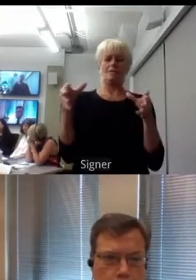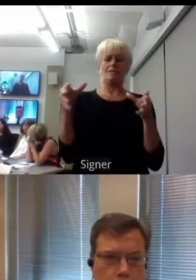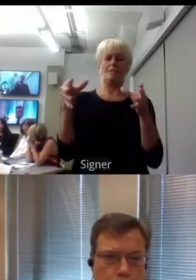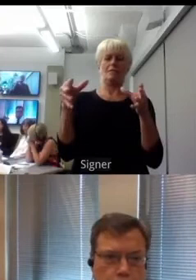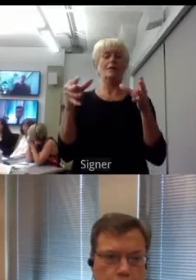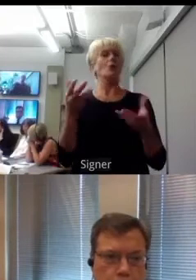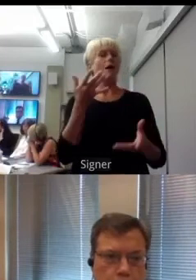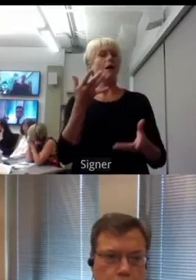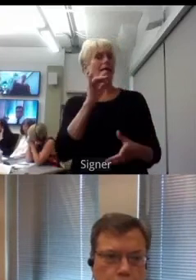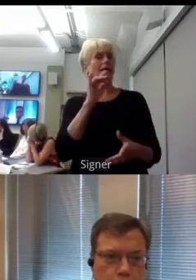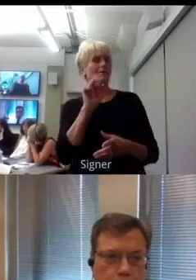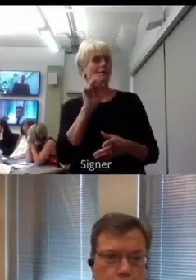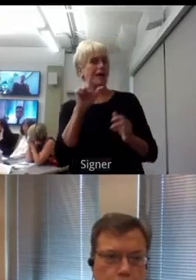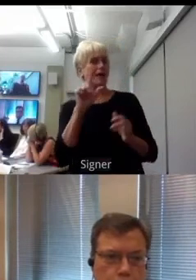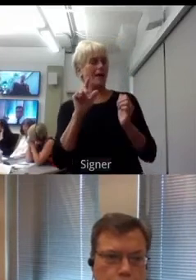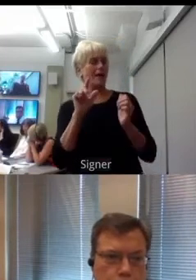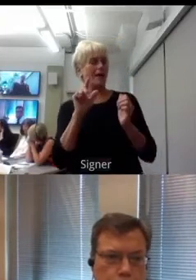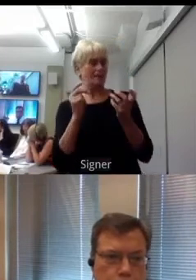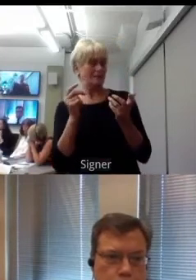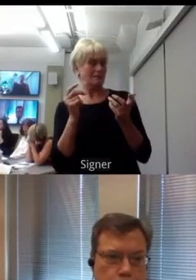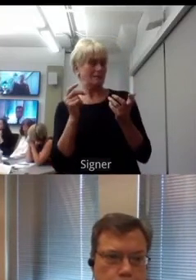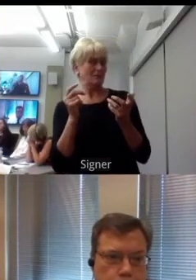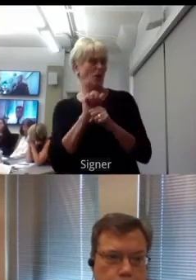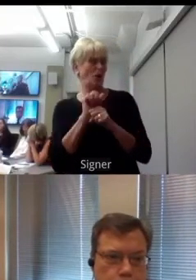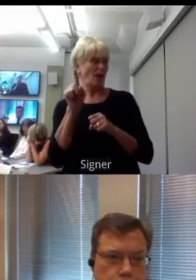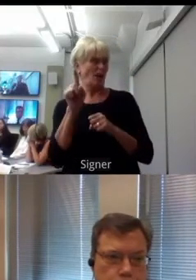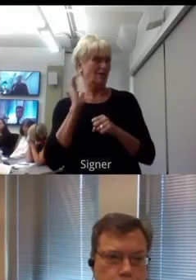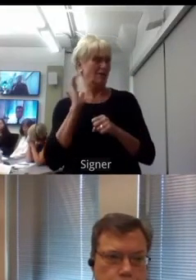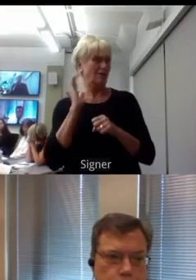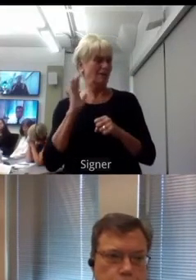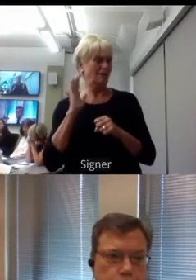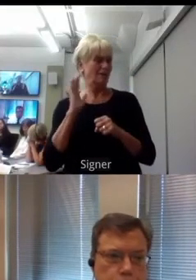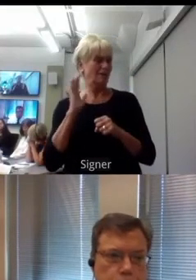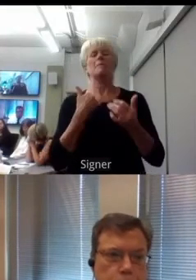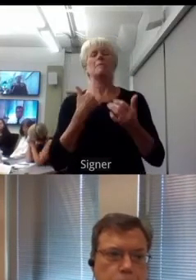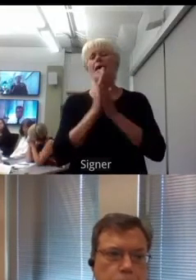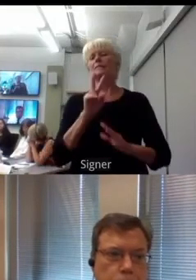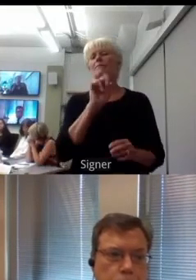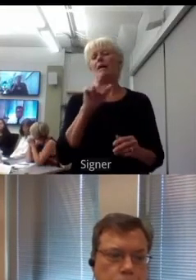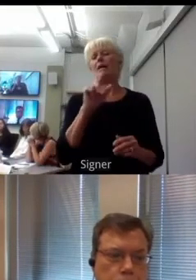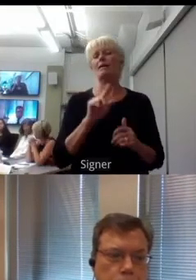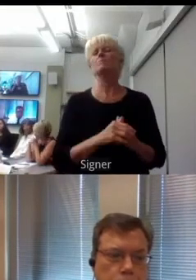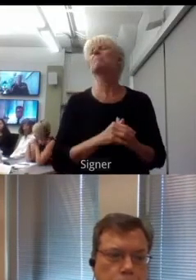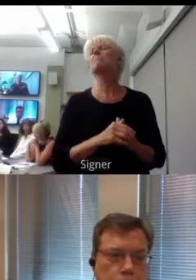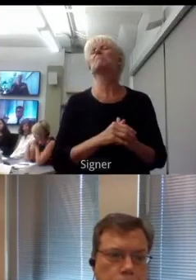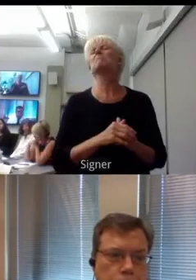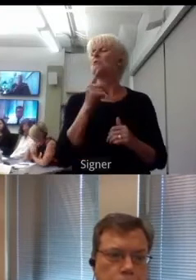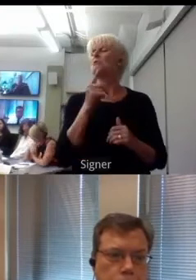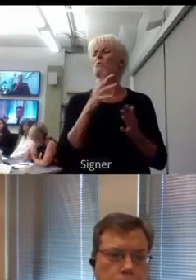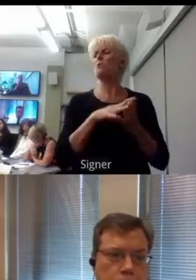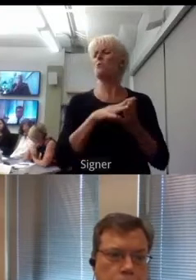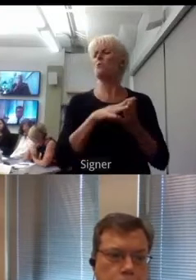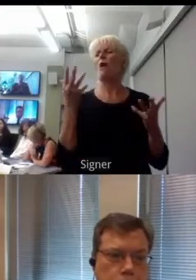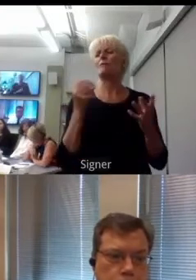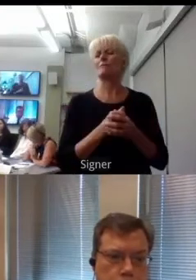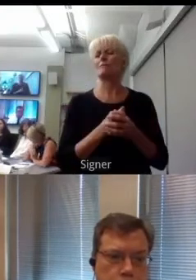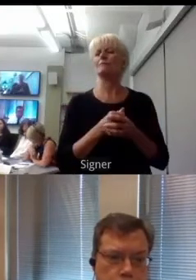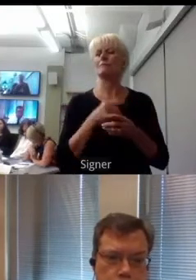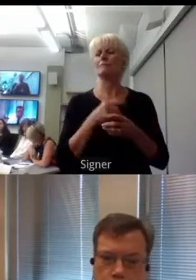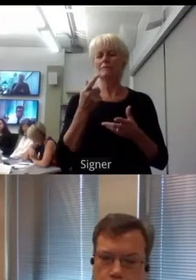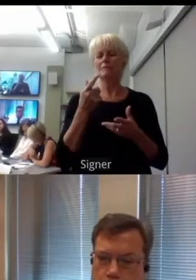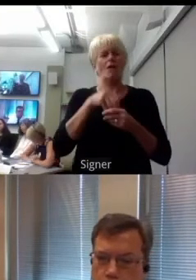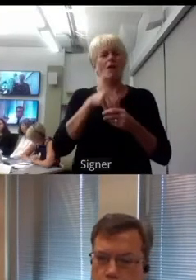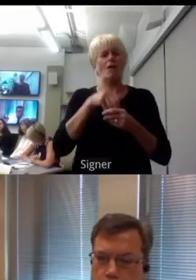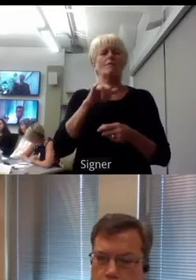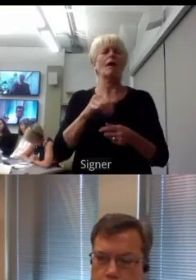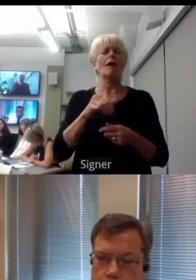well. So Val, I want to talk to you about what you learned over this time and what the federal government can learn from you about the